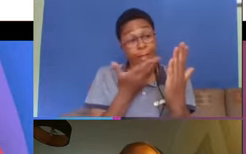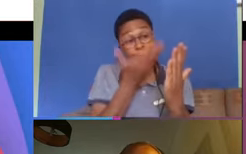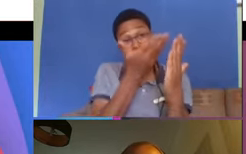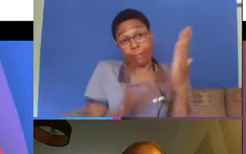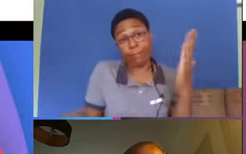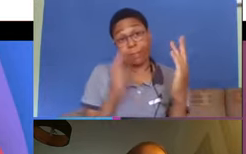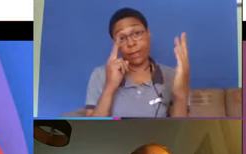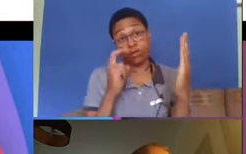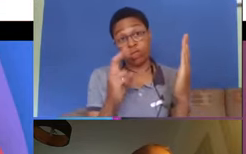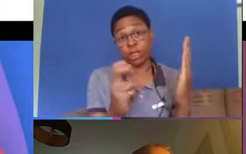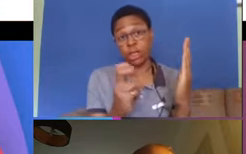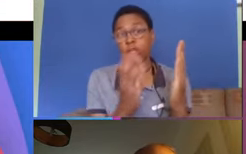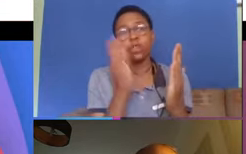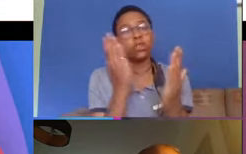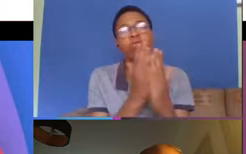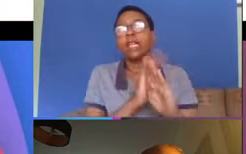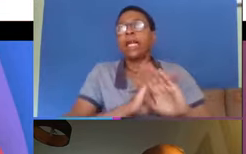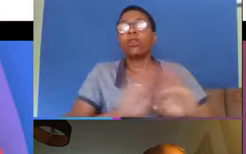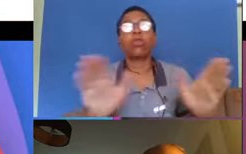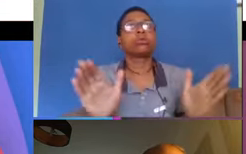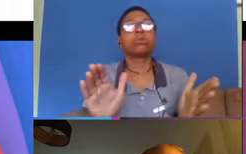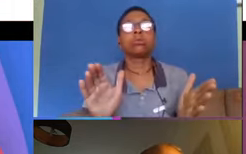models. And